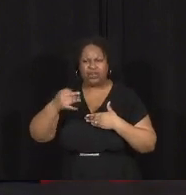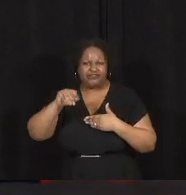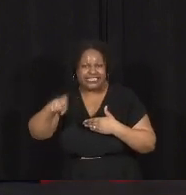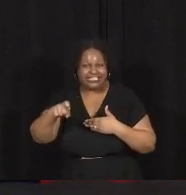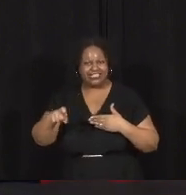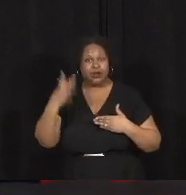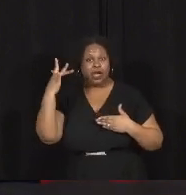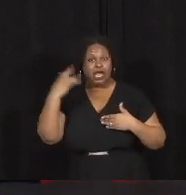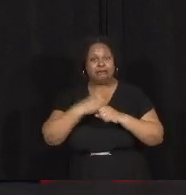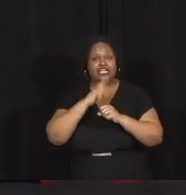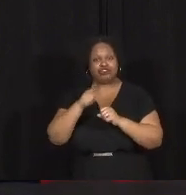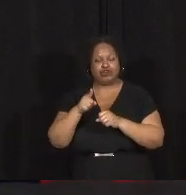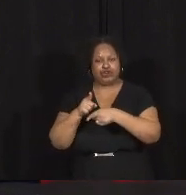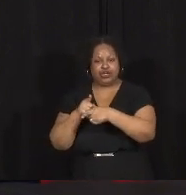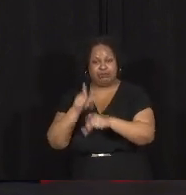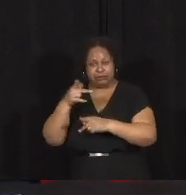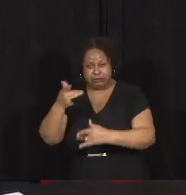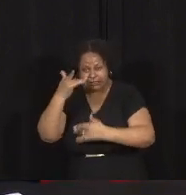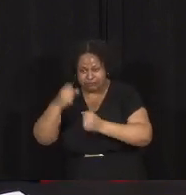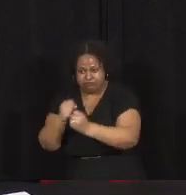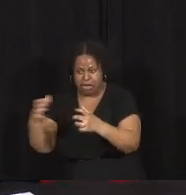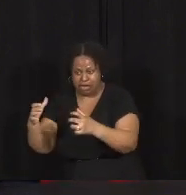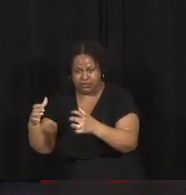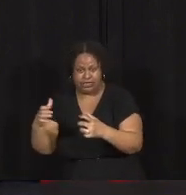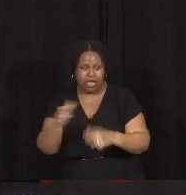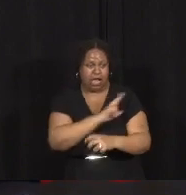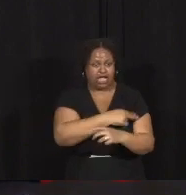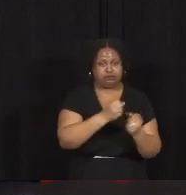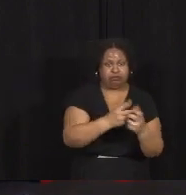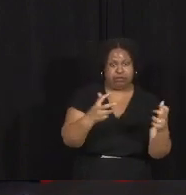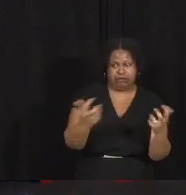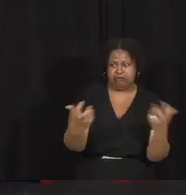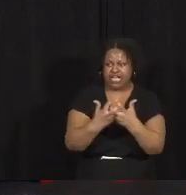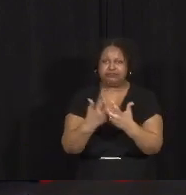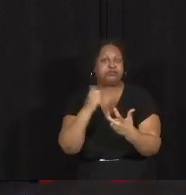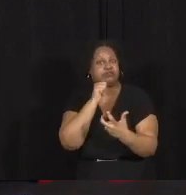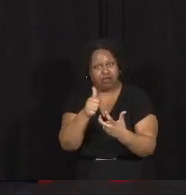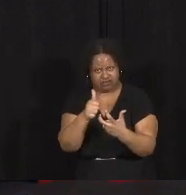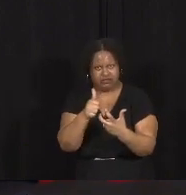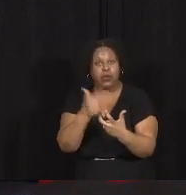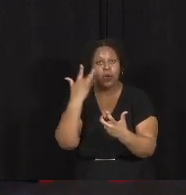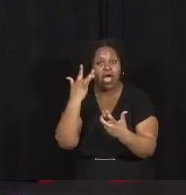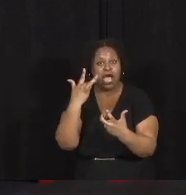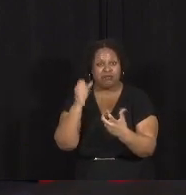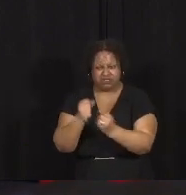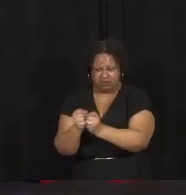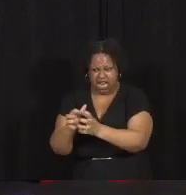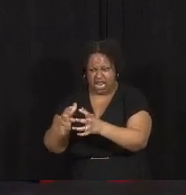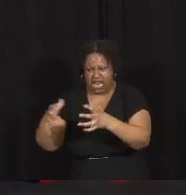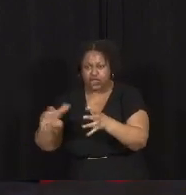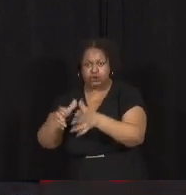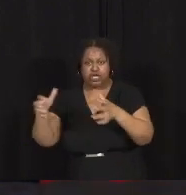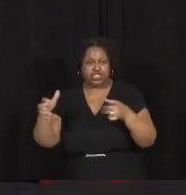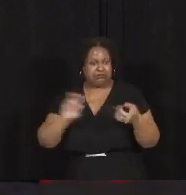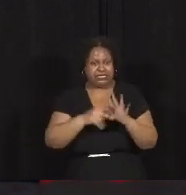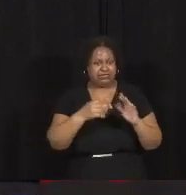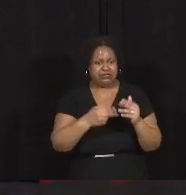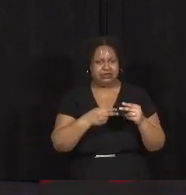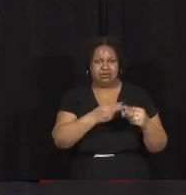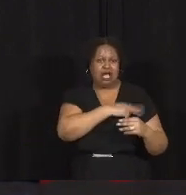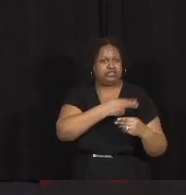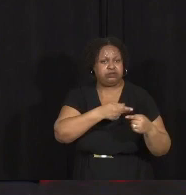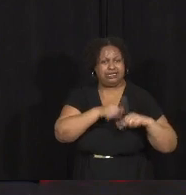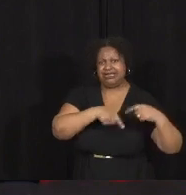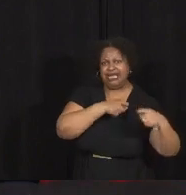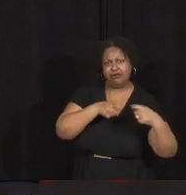has just described, and the way that tragically you will see reported on the news media from